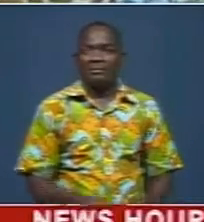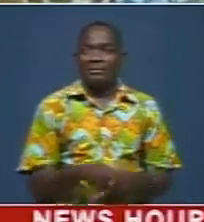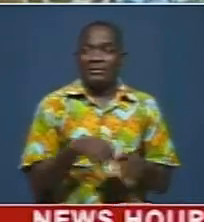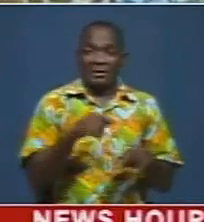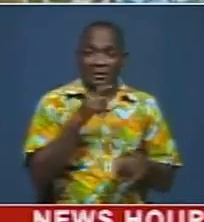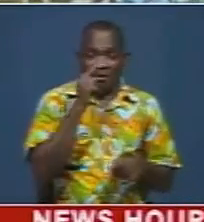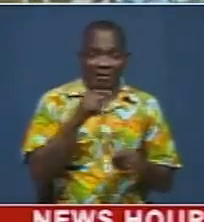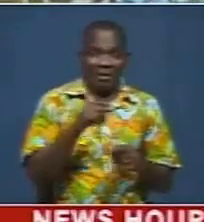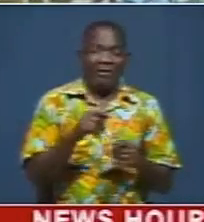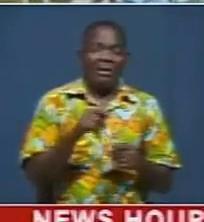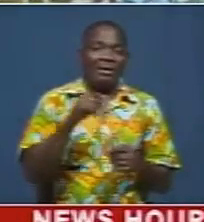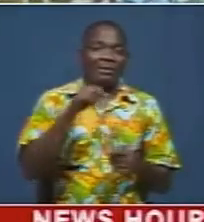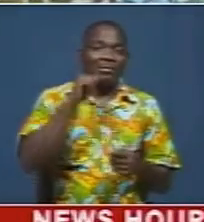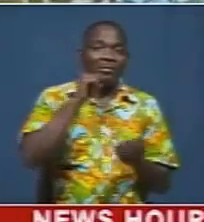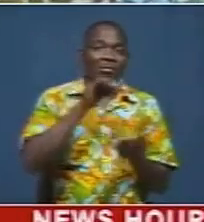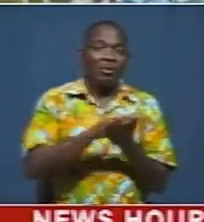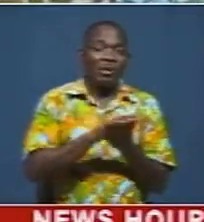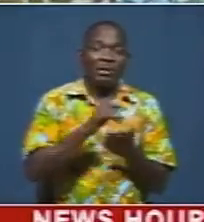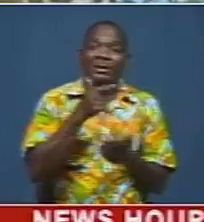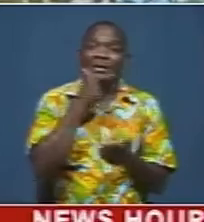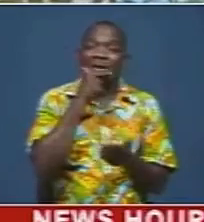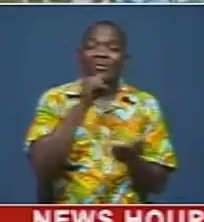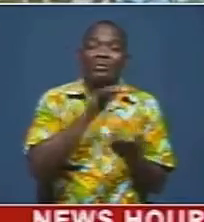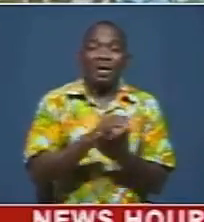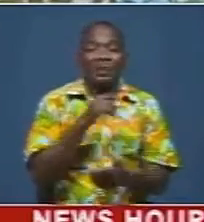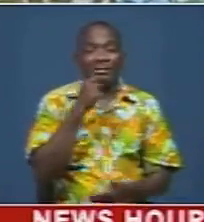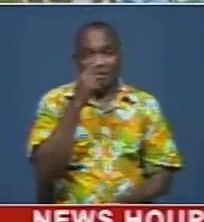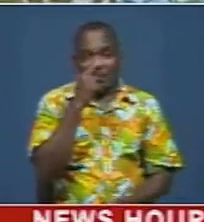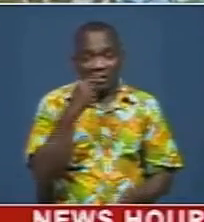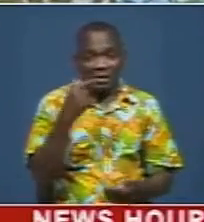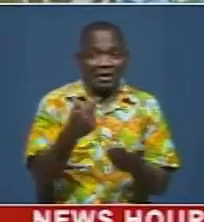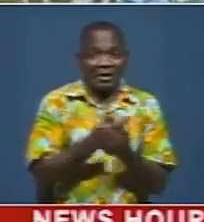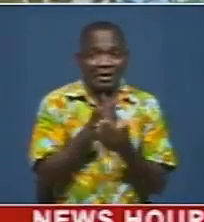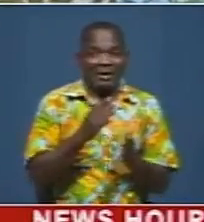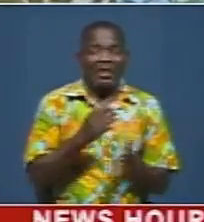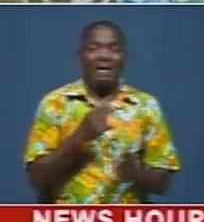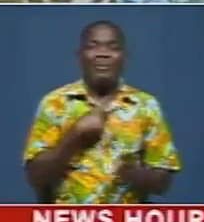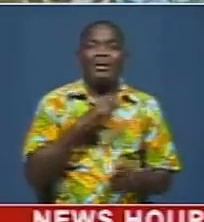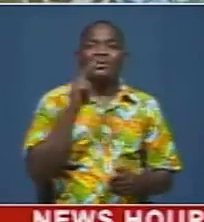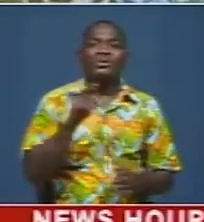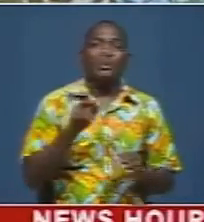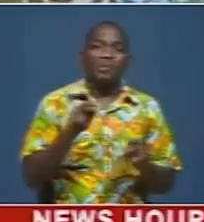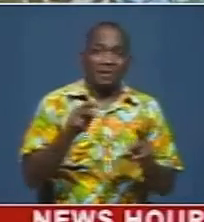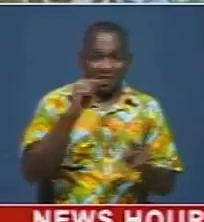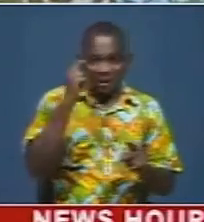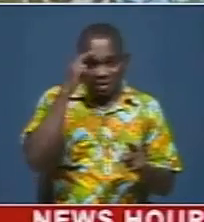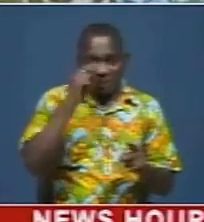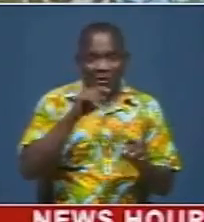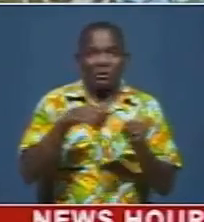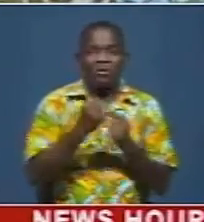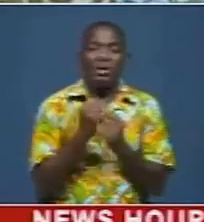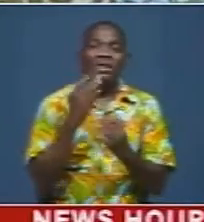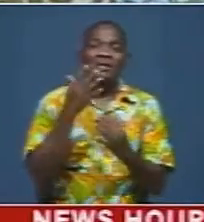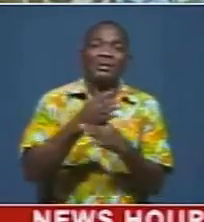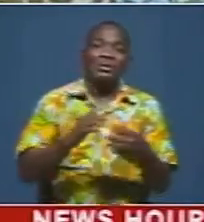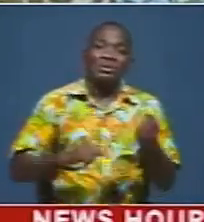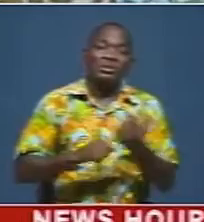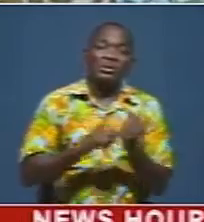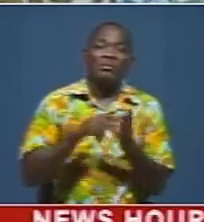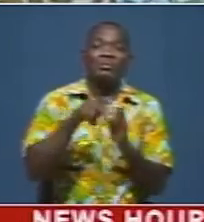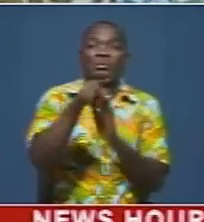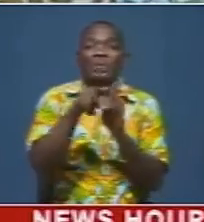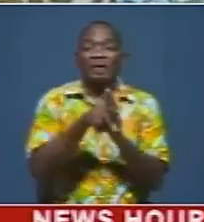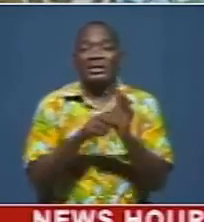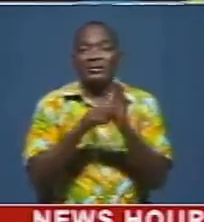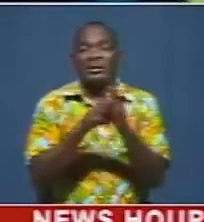In Accra, the First Lady, Mrs. Rebecca Akufo-Addo, says Ghanaians must take advantage of government's social intervention policies, such